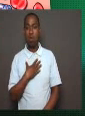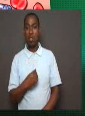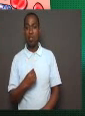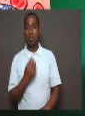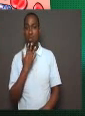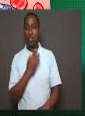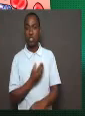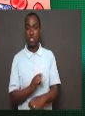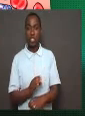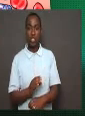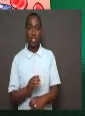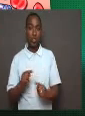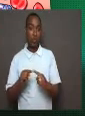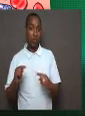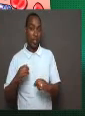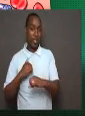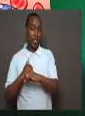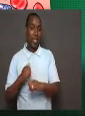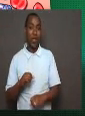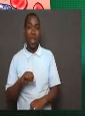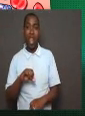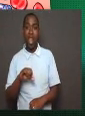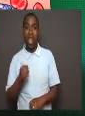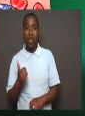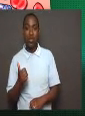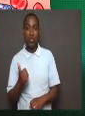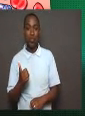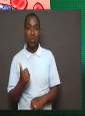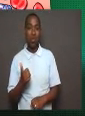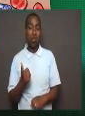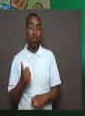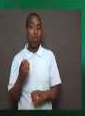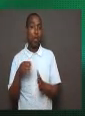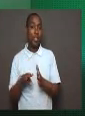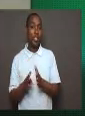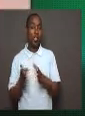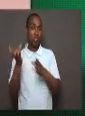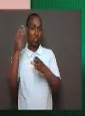microbes, while others absorb invading bacteria.